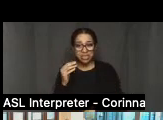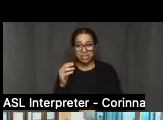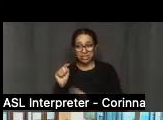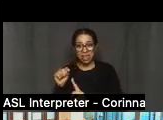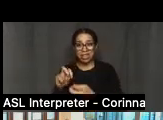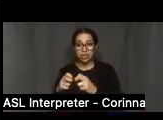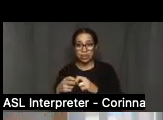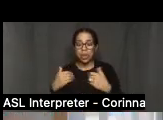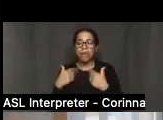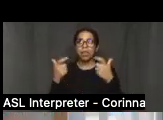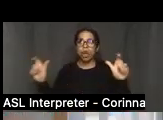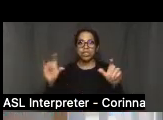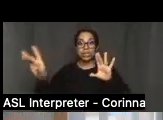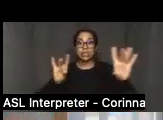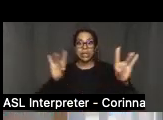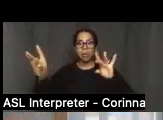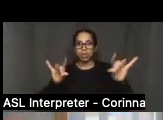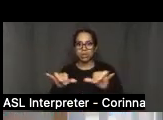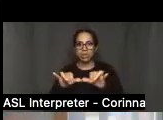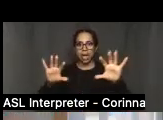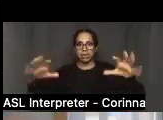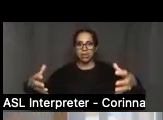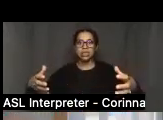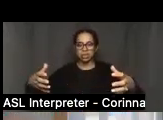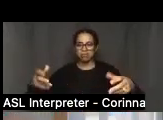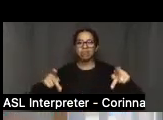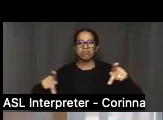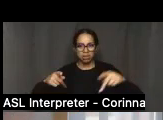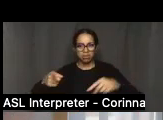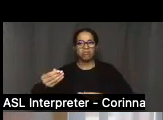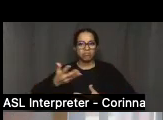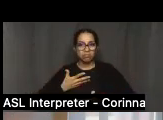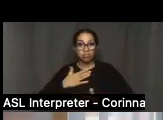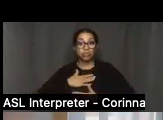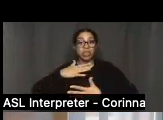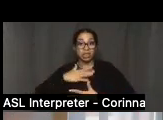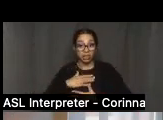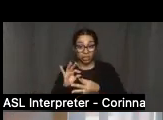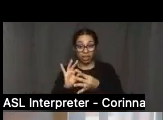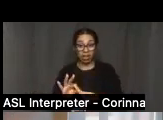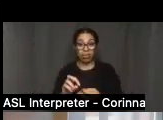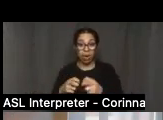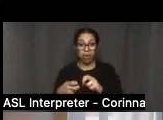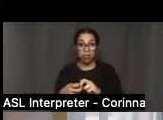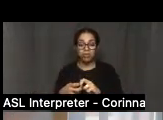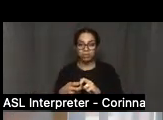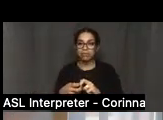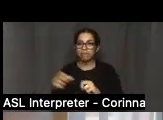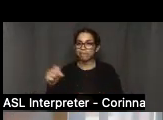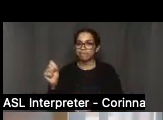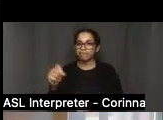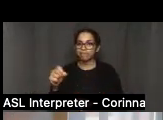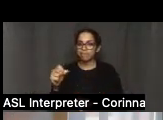sample size of people that said that breathing related problems was an impact of climate change. I'm